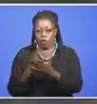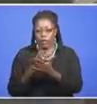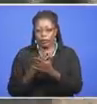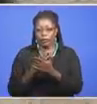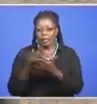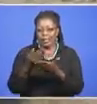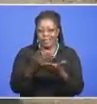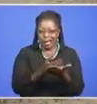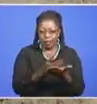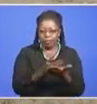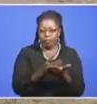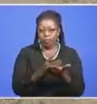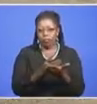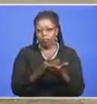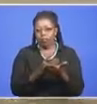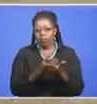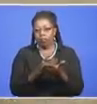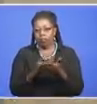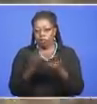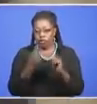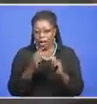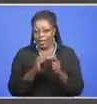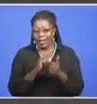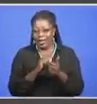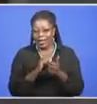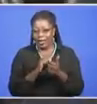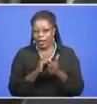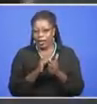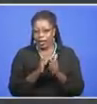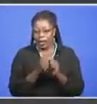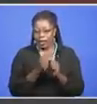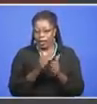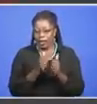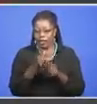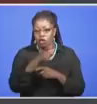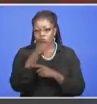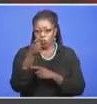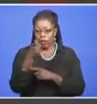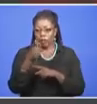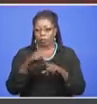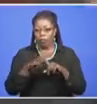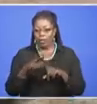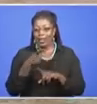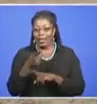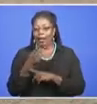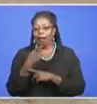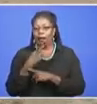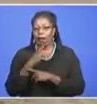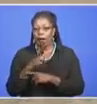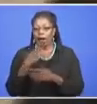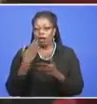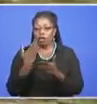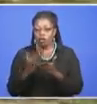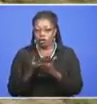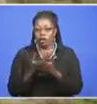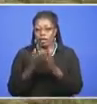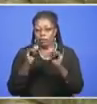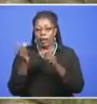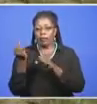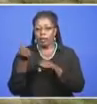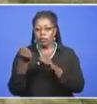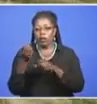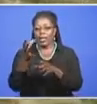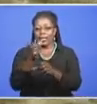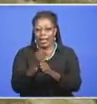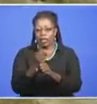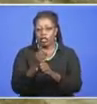some cases, we kind of just use our athleticism to win games, but these guys are also pretty good at playing baseball, catching the